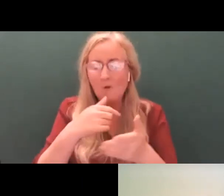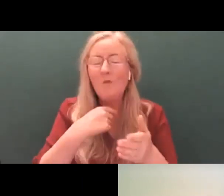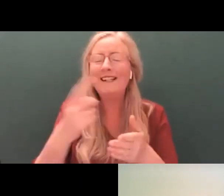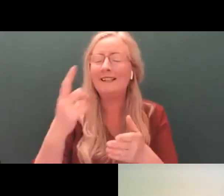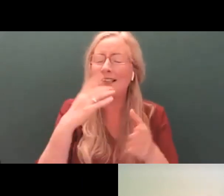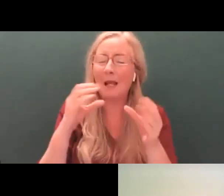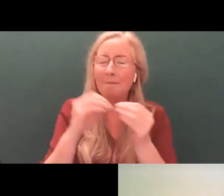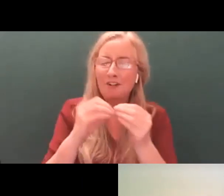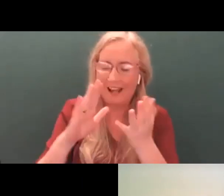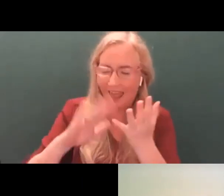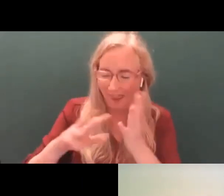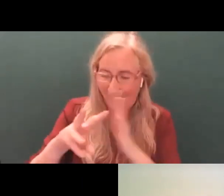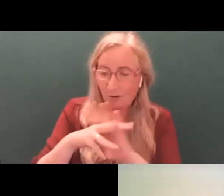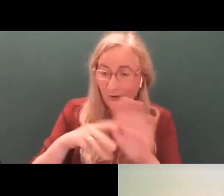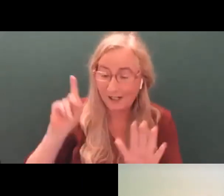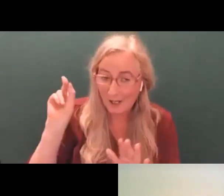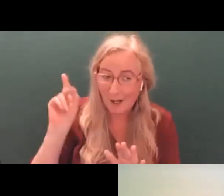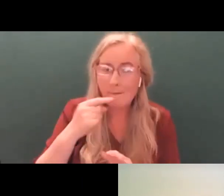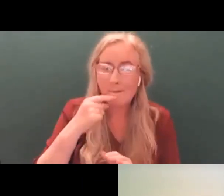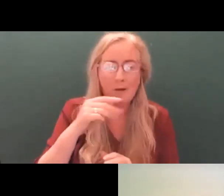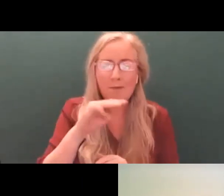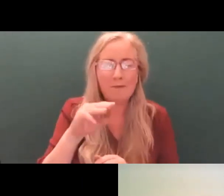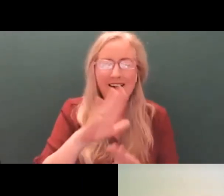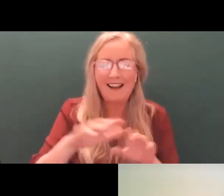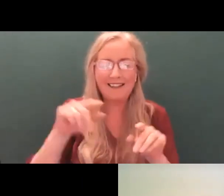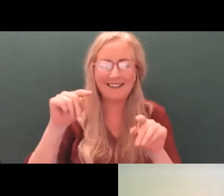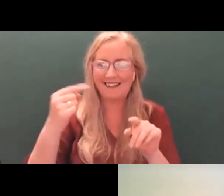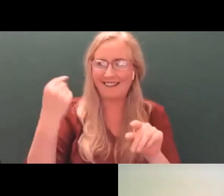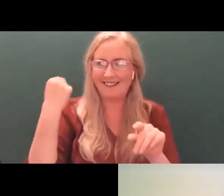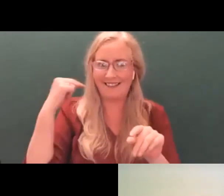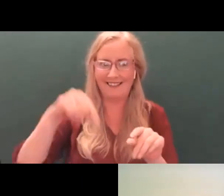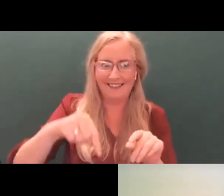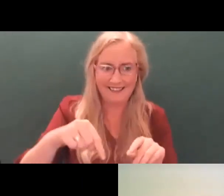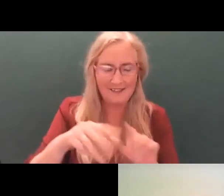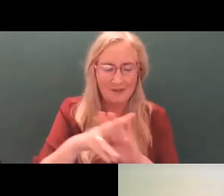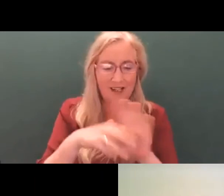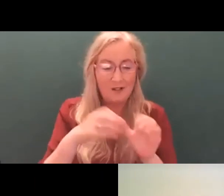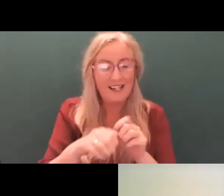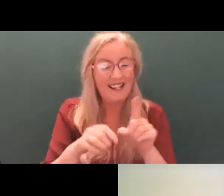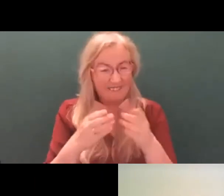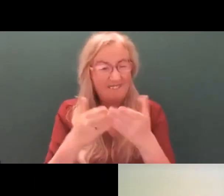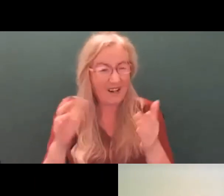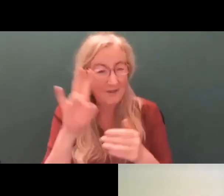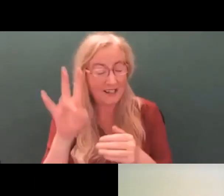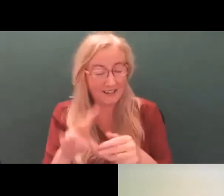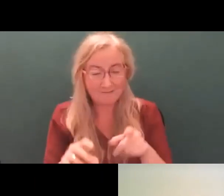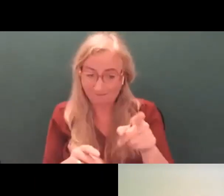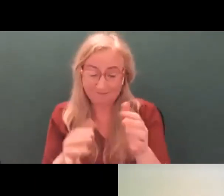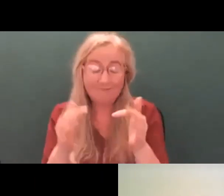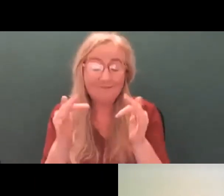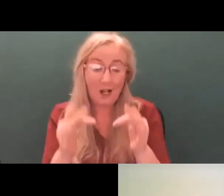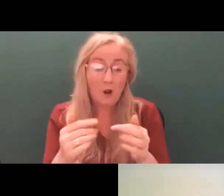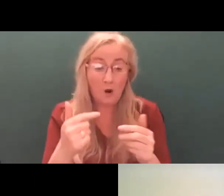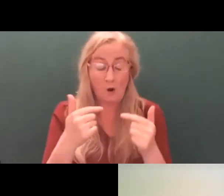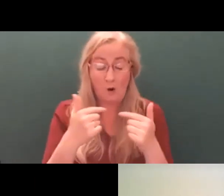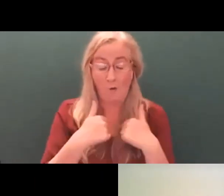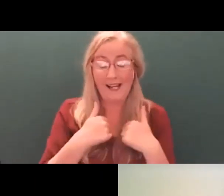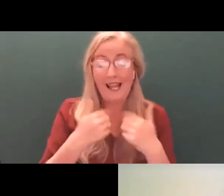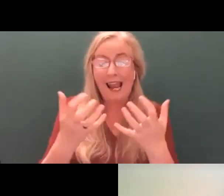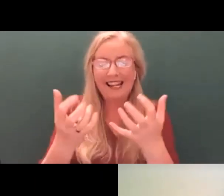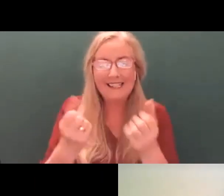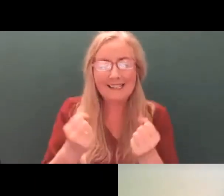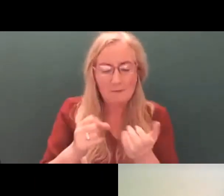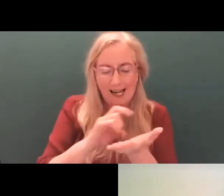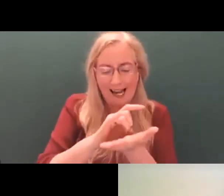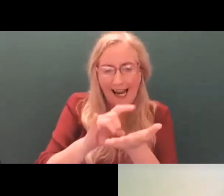people here this week that were not here last week, and it's a very good question and a fair question. Yeah, absolutely. So we are accepting